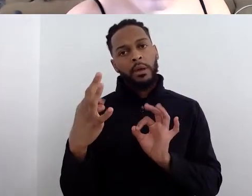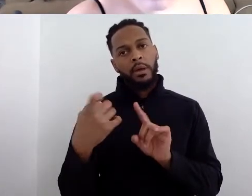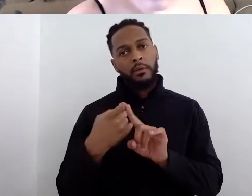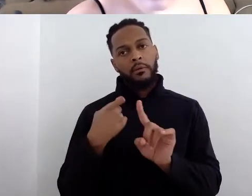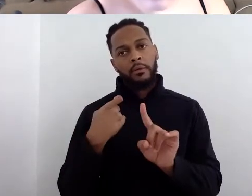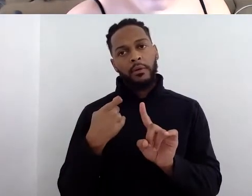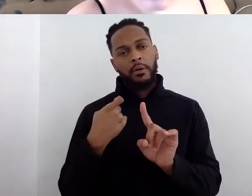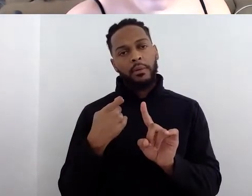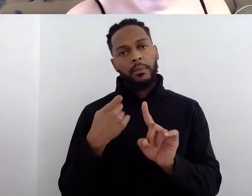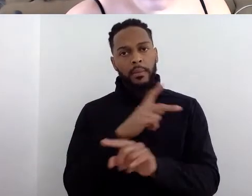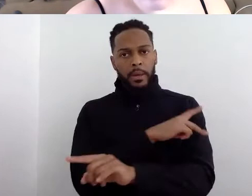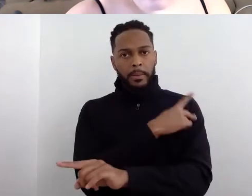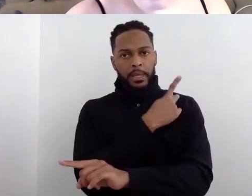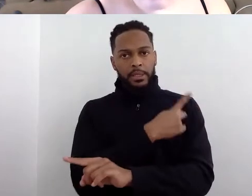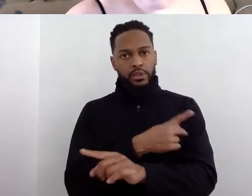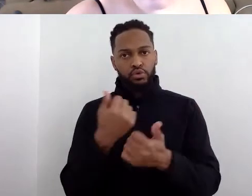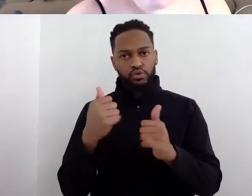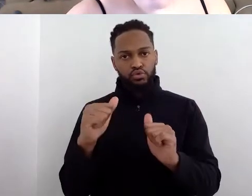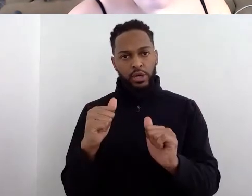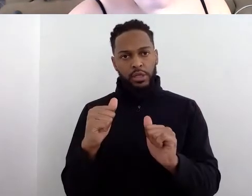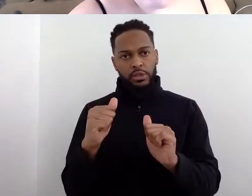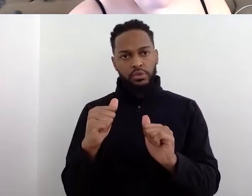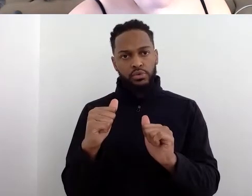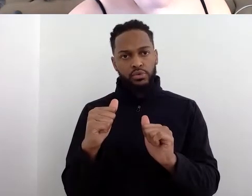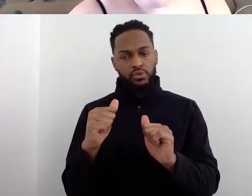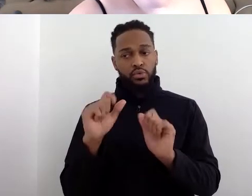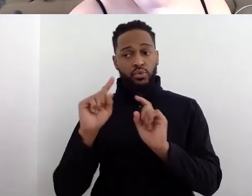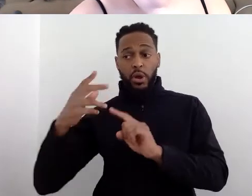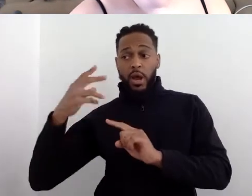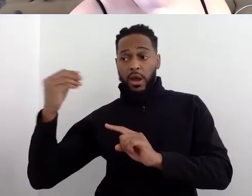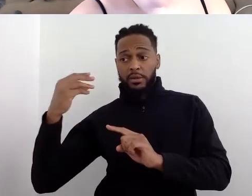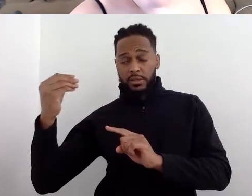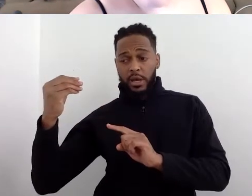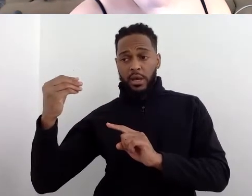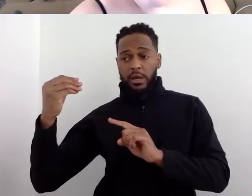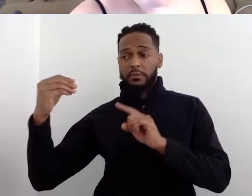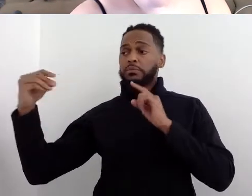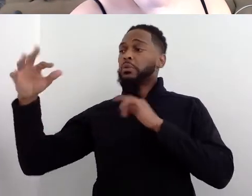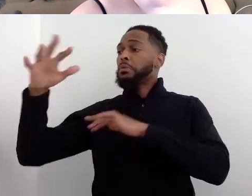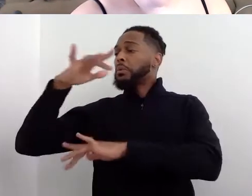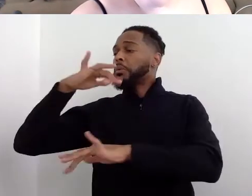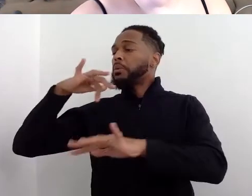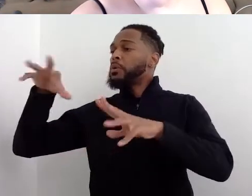were trying to get outside for exercise or fresh air about their ability to do so?